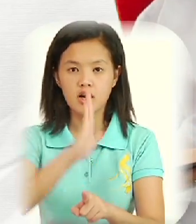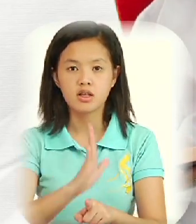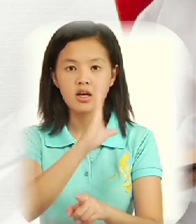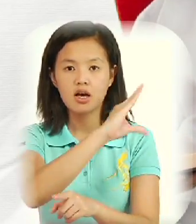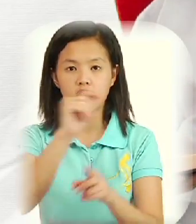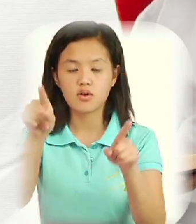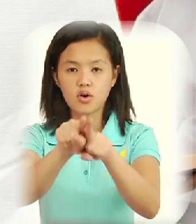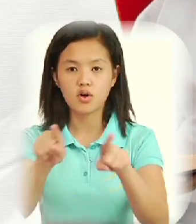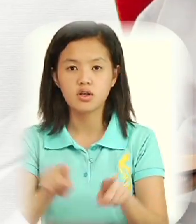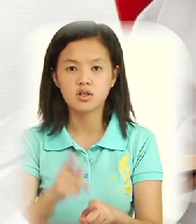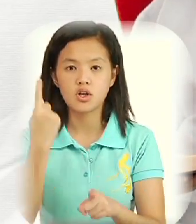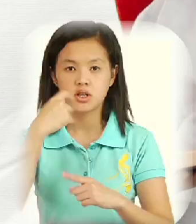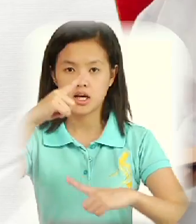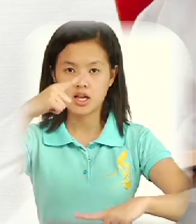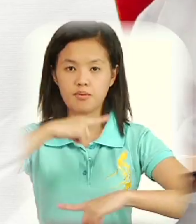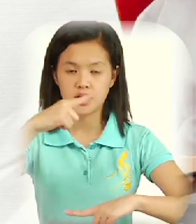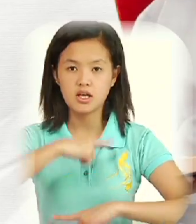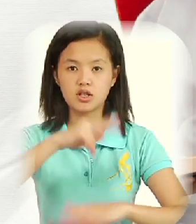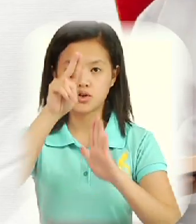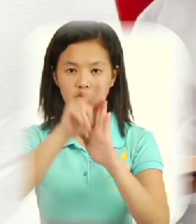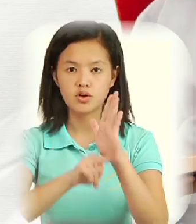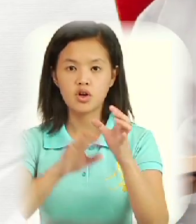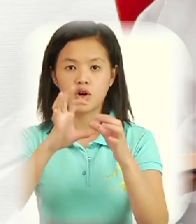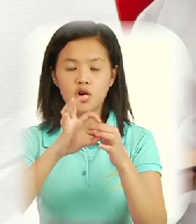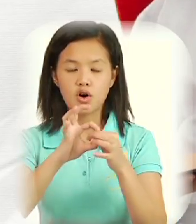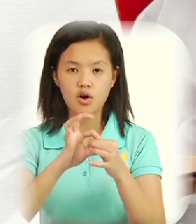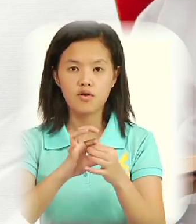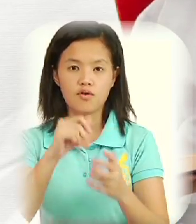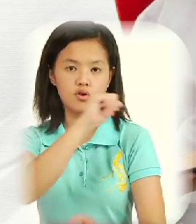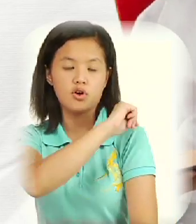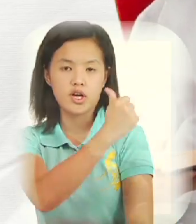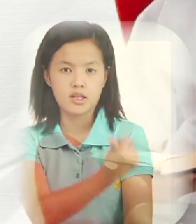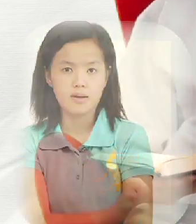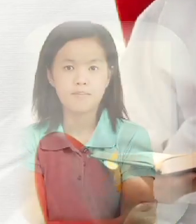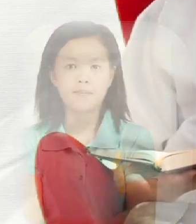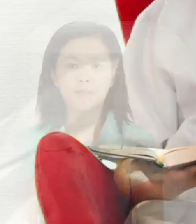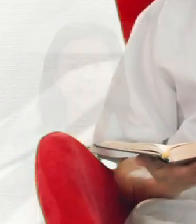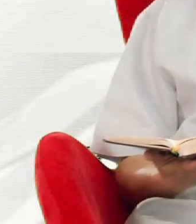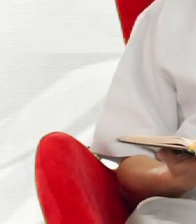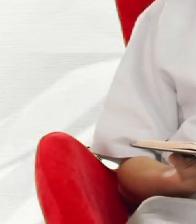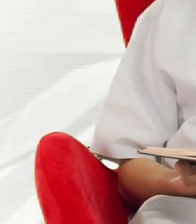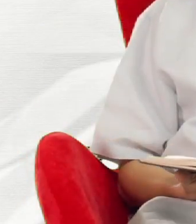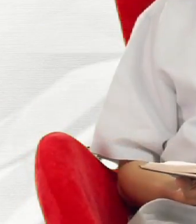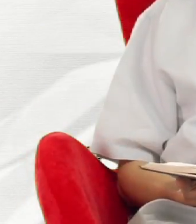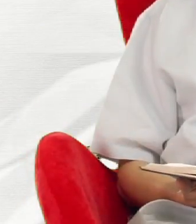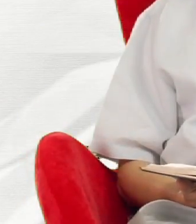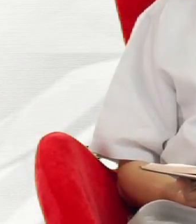God and also the limitation of such authority.